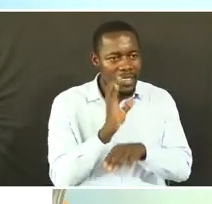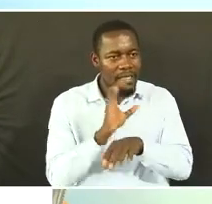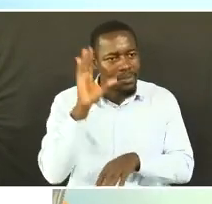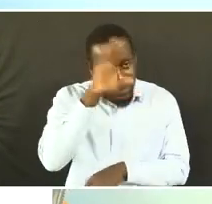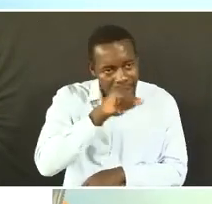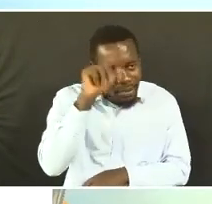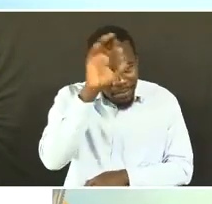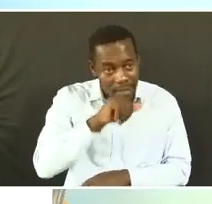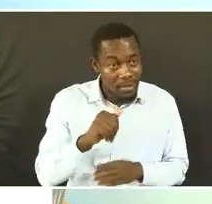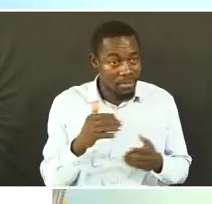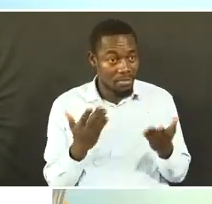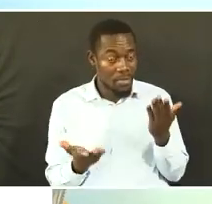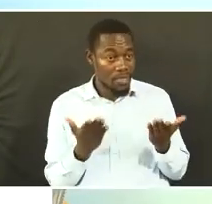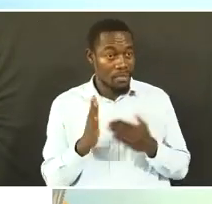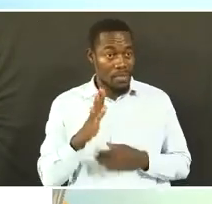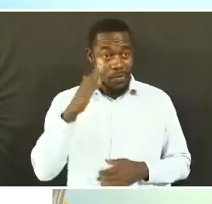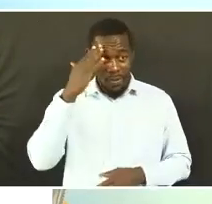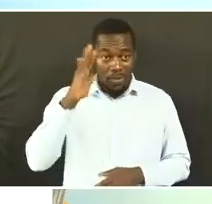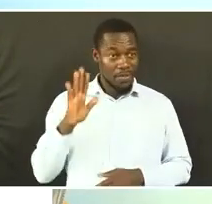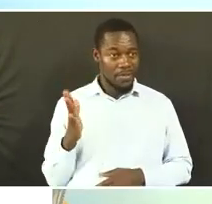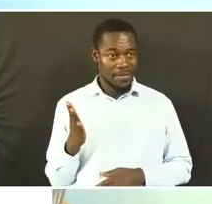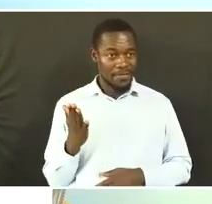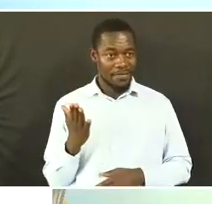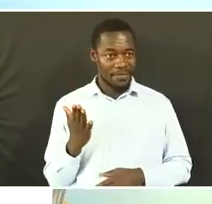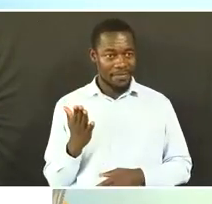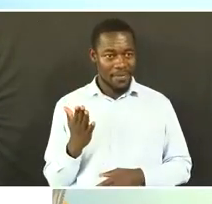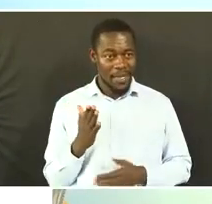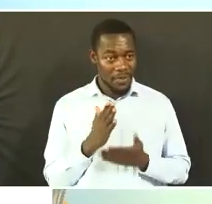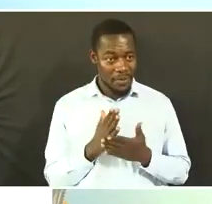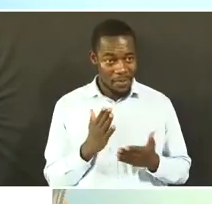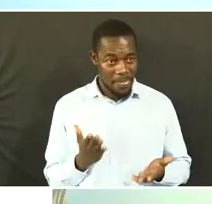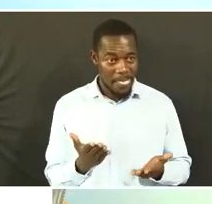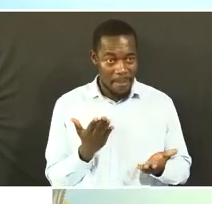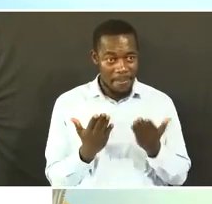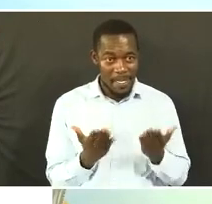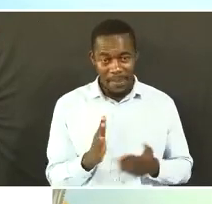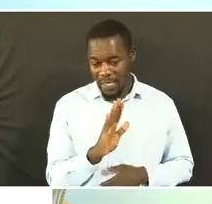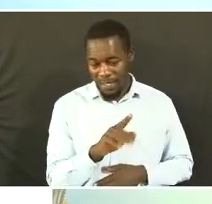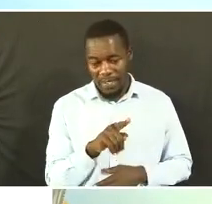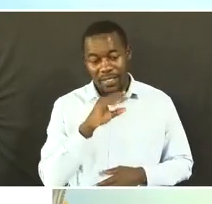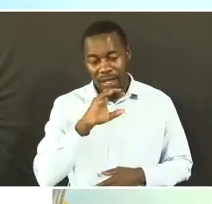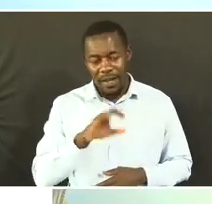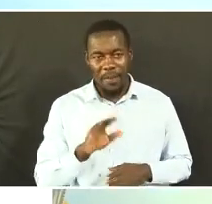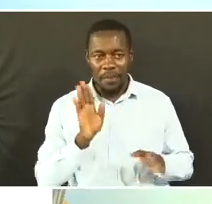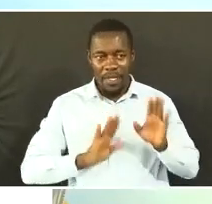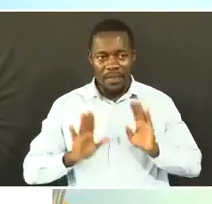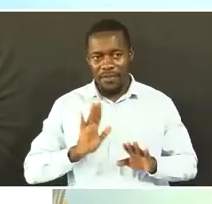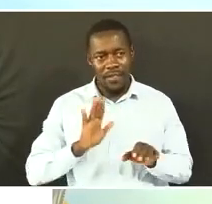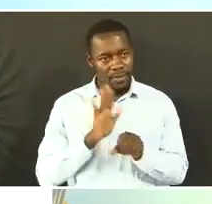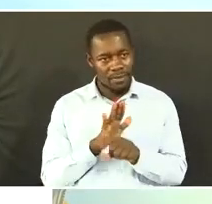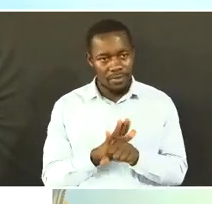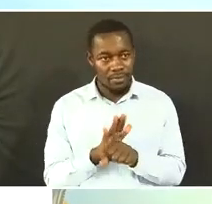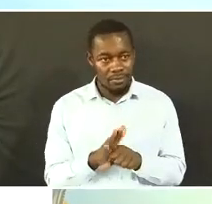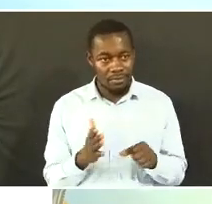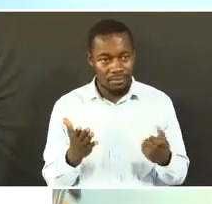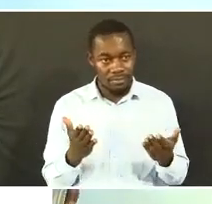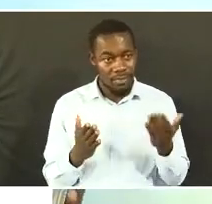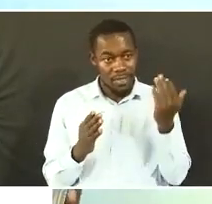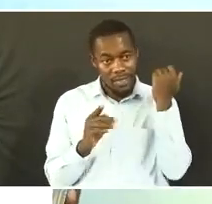that society which only has initials, L, G, B, K, and Z, all the